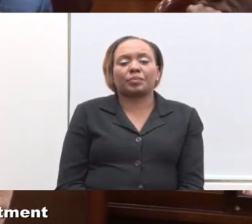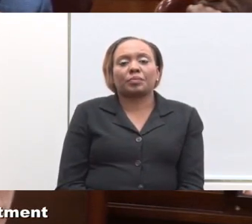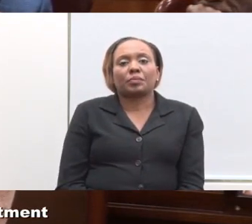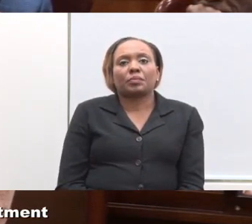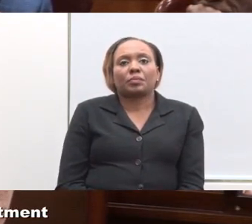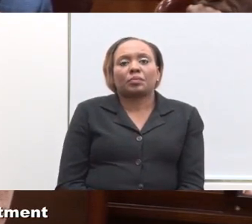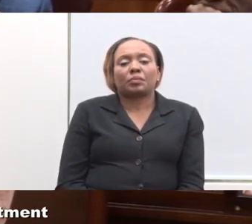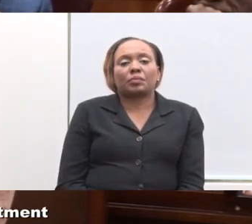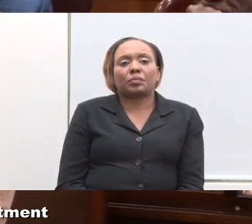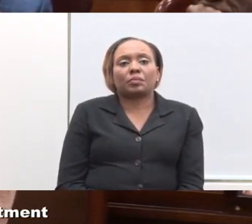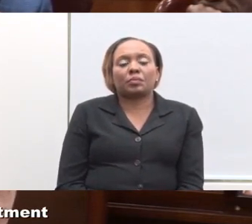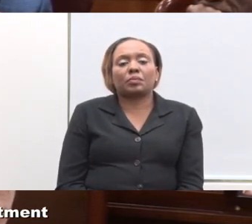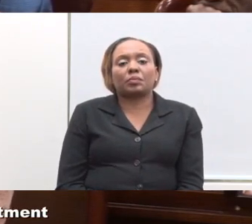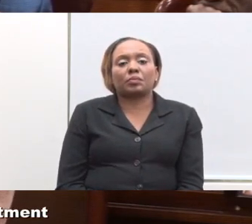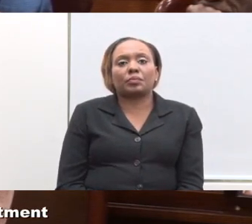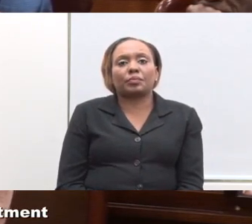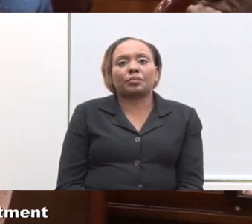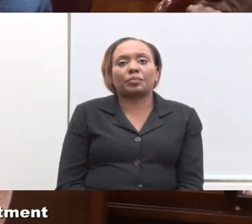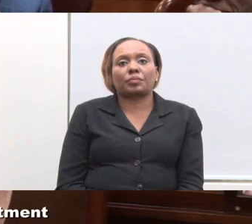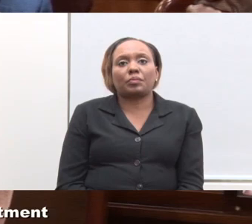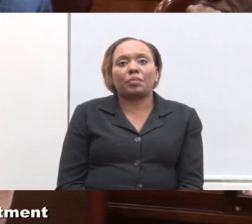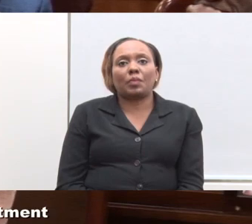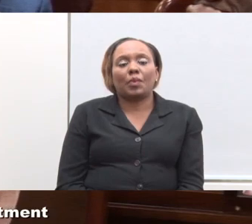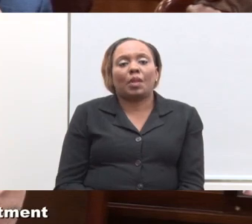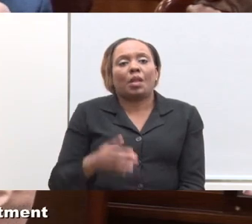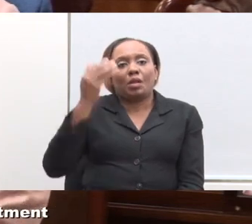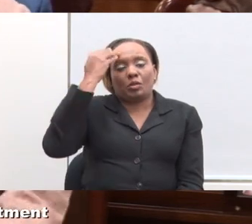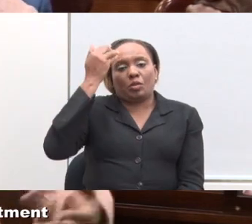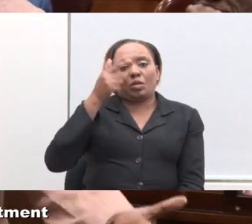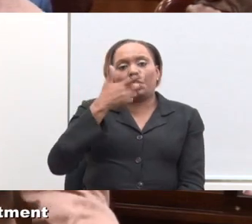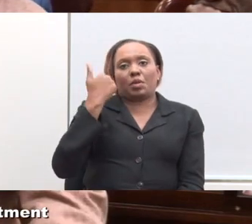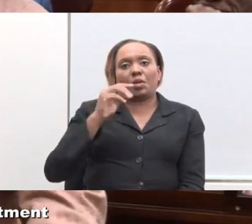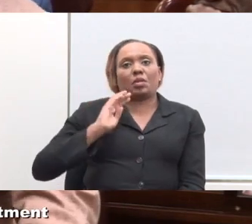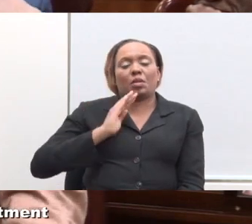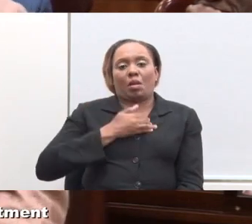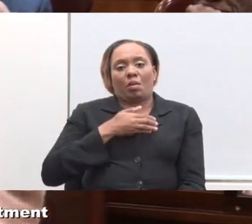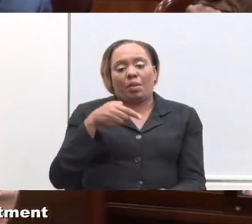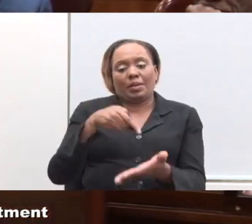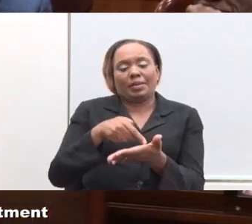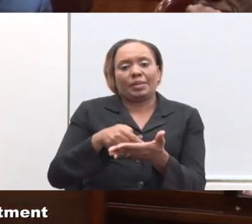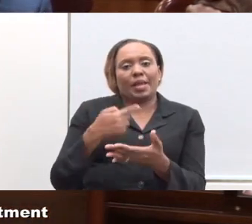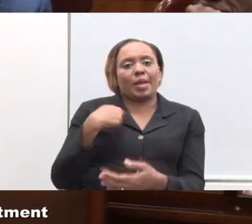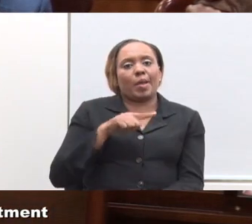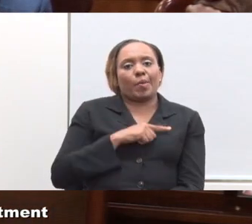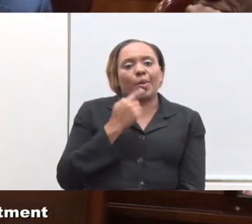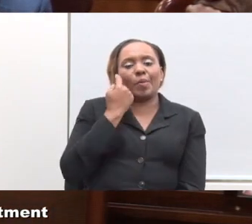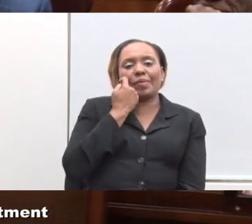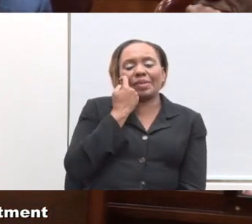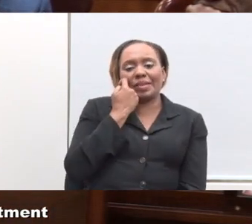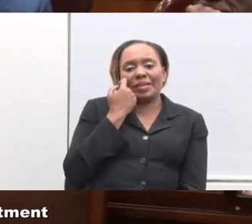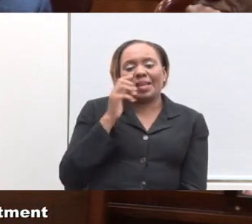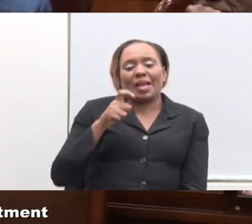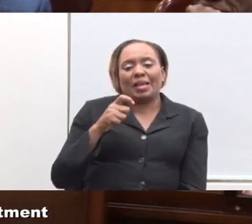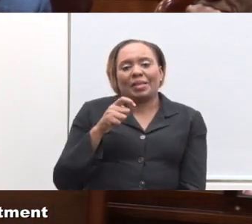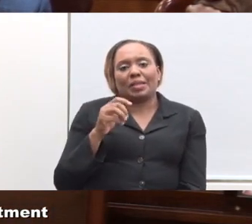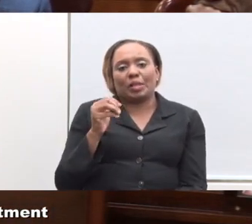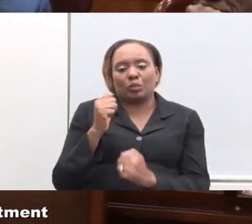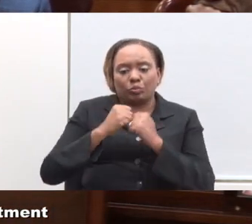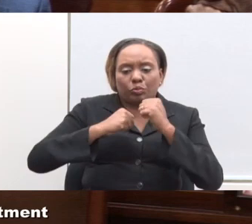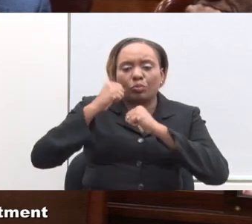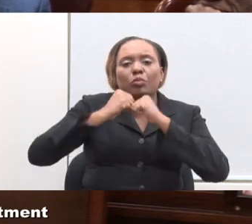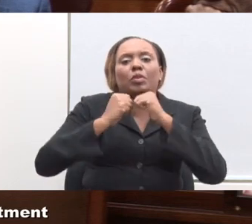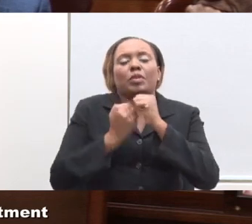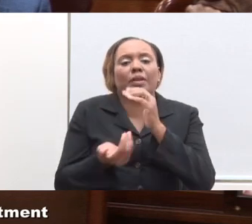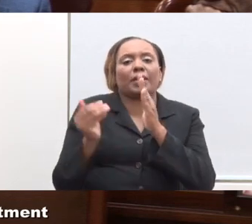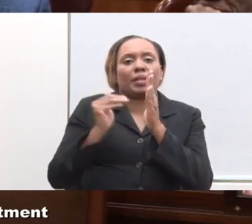orderly restructuring of our domestic and external debt. And for the record, in almost every instance, all the